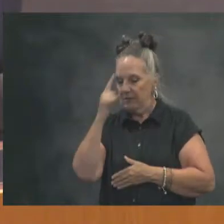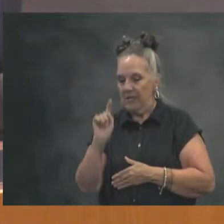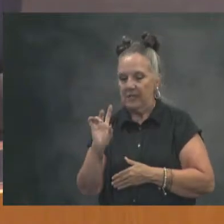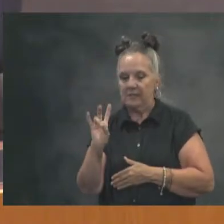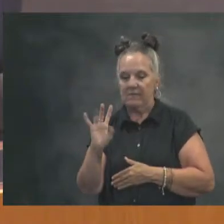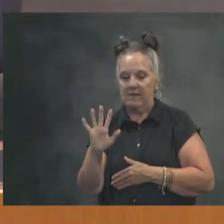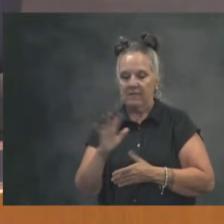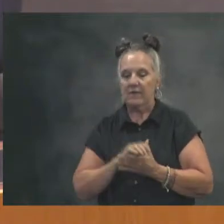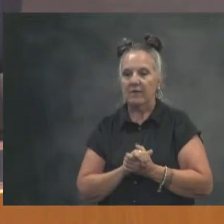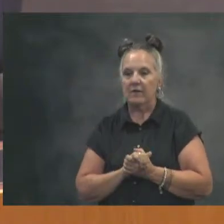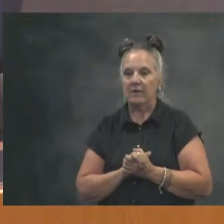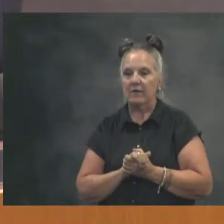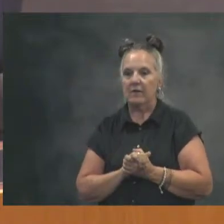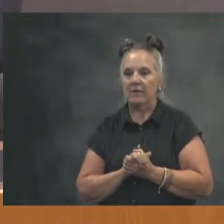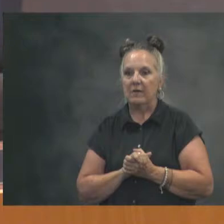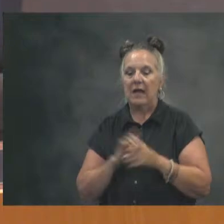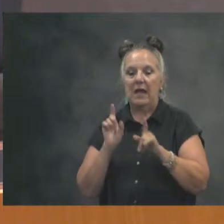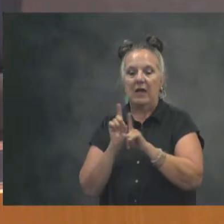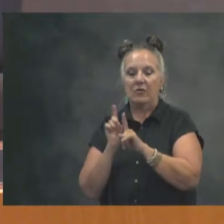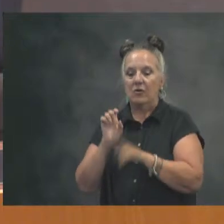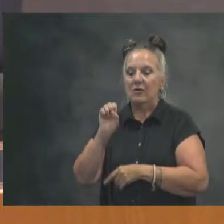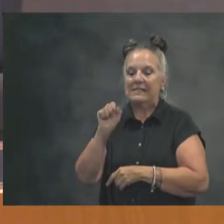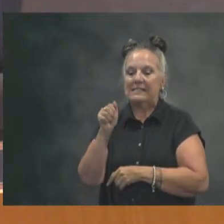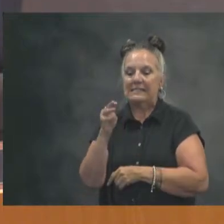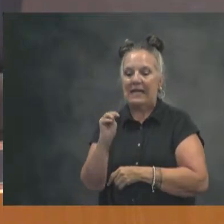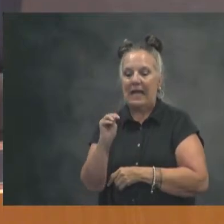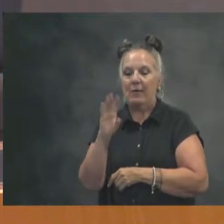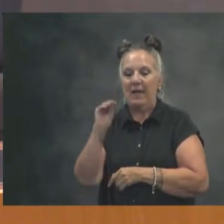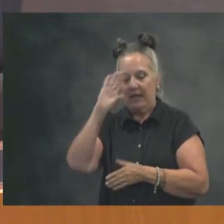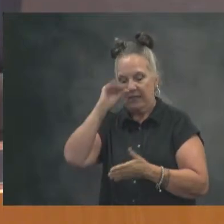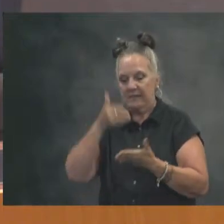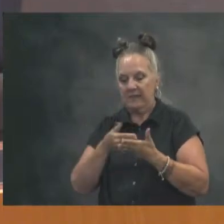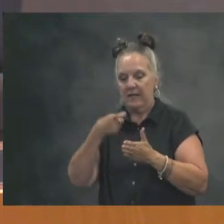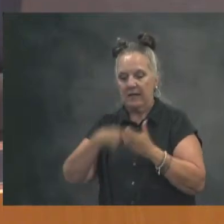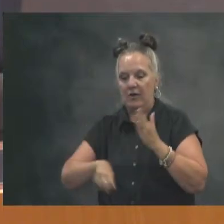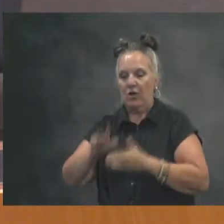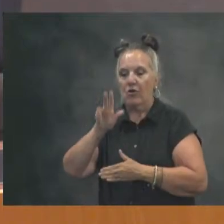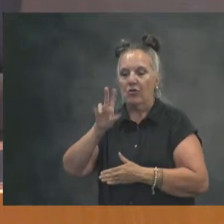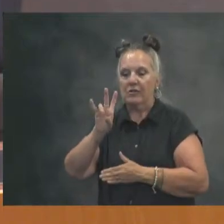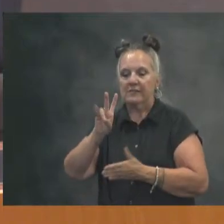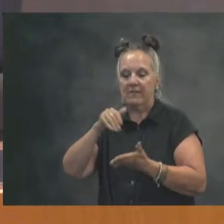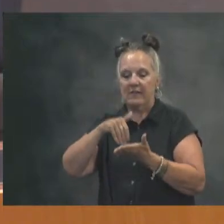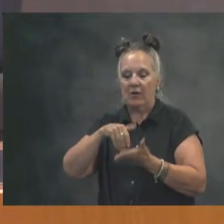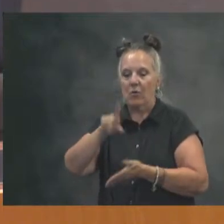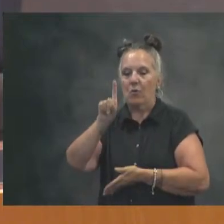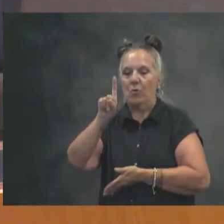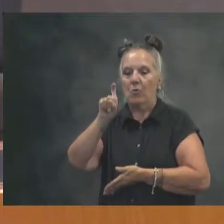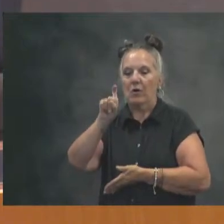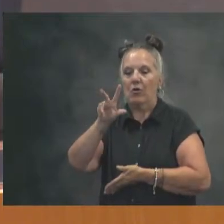$28,023.75. And Sam Tell and Son Incorporated at a cost of